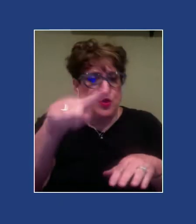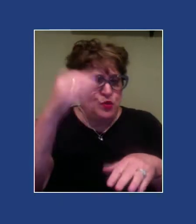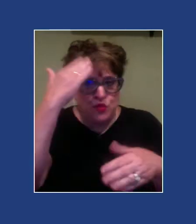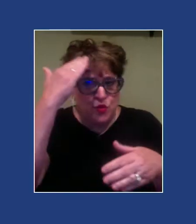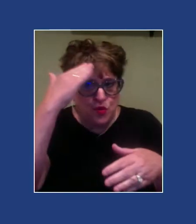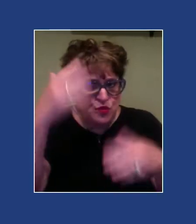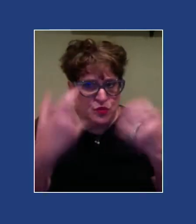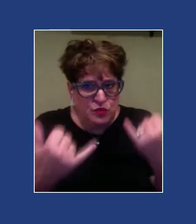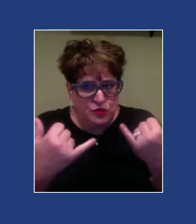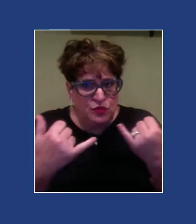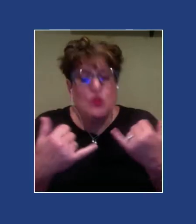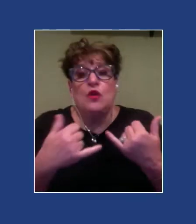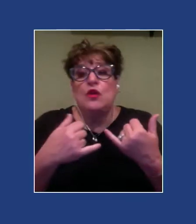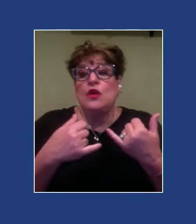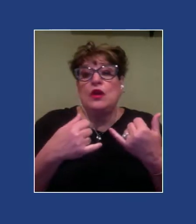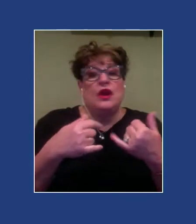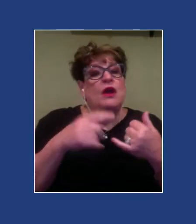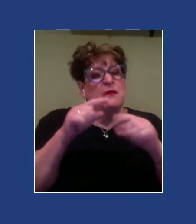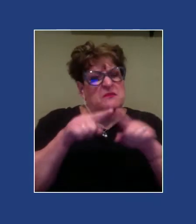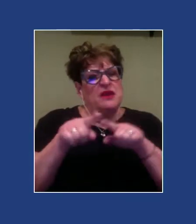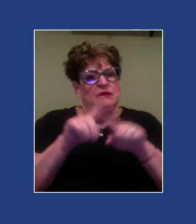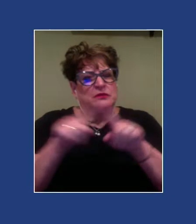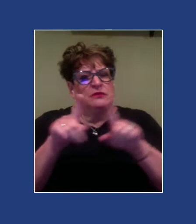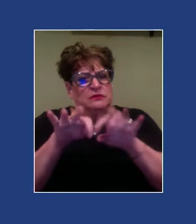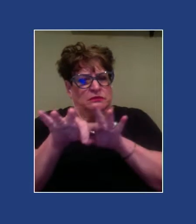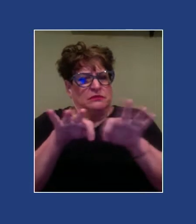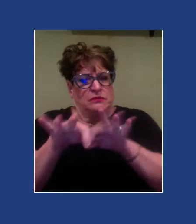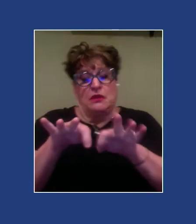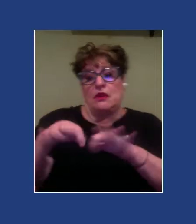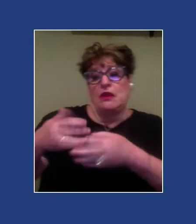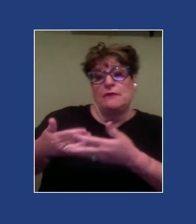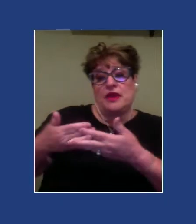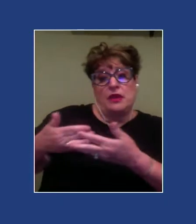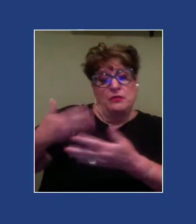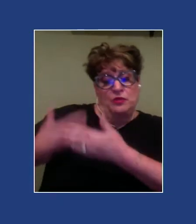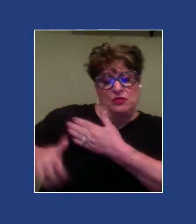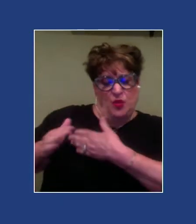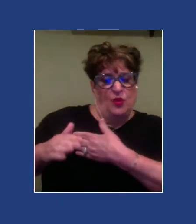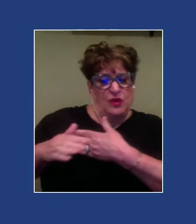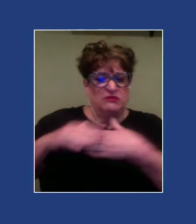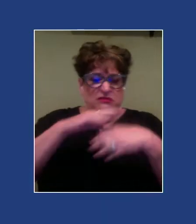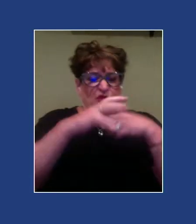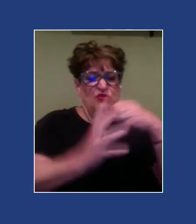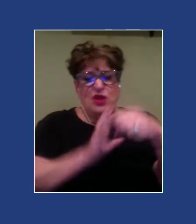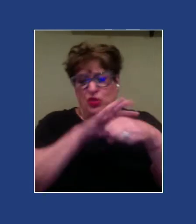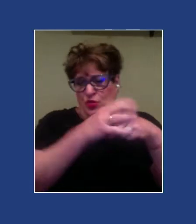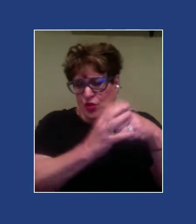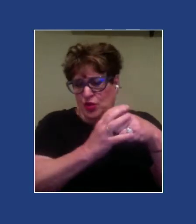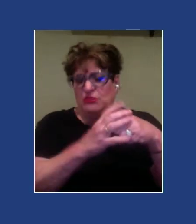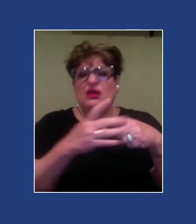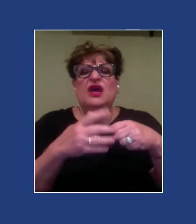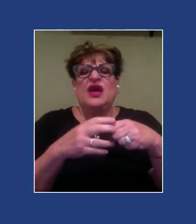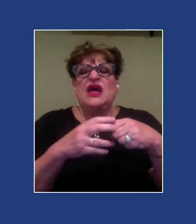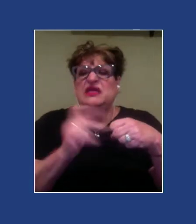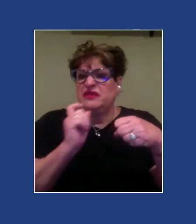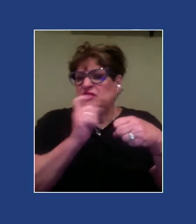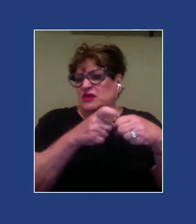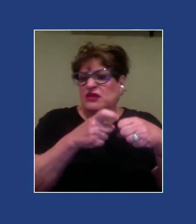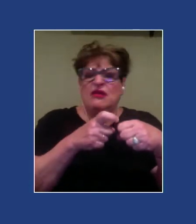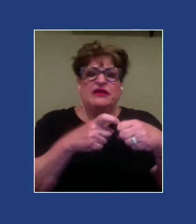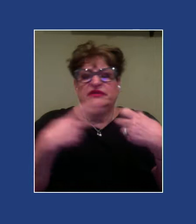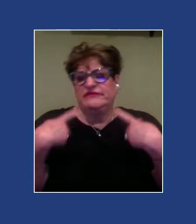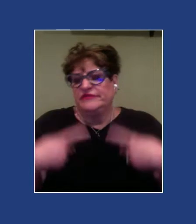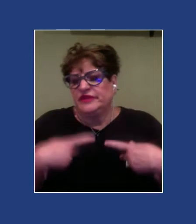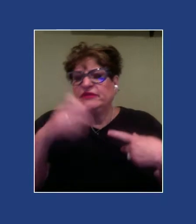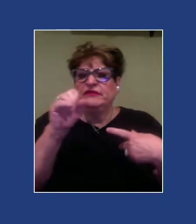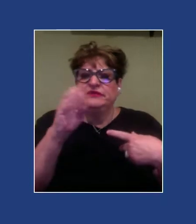When babies are born in most countries and cultures around the world, they're typically assigned one of two sexes based on physical sex characteristics, female